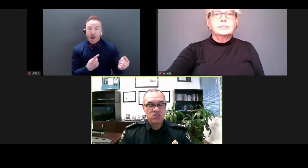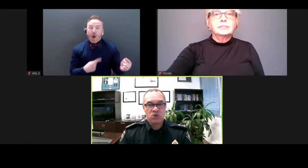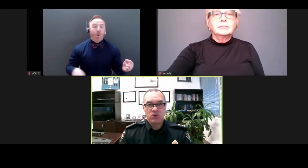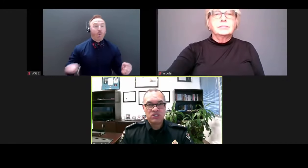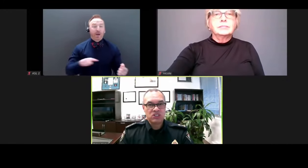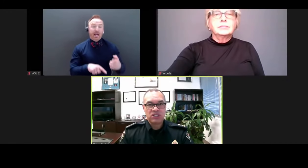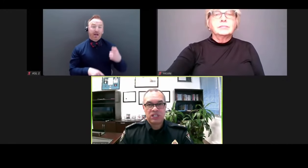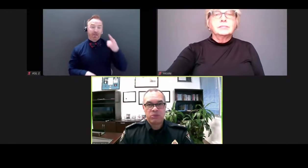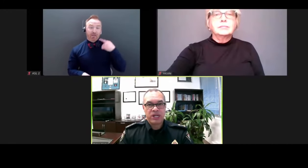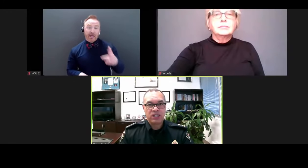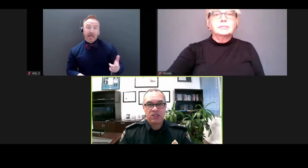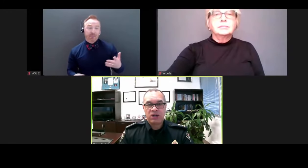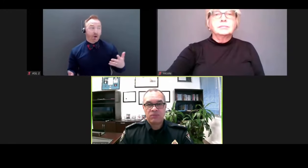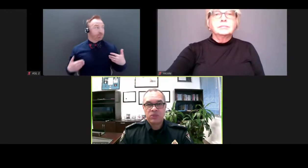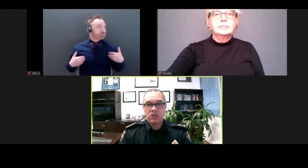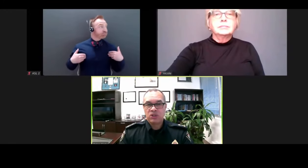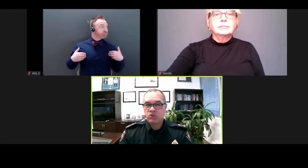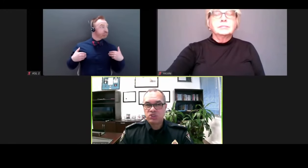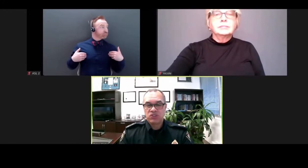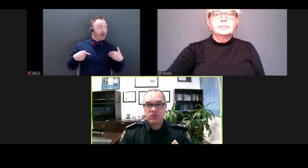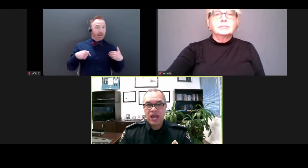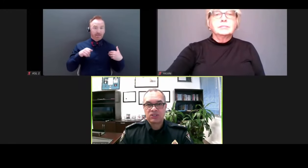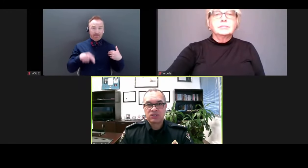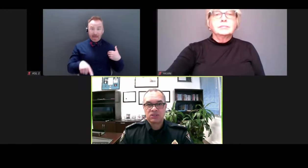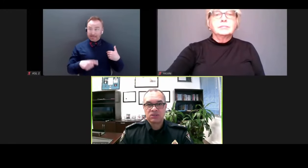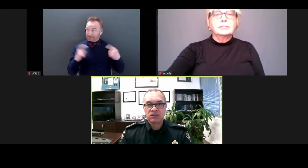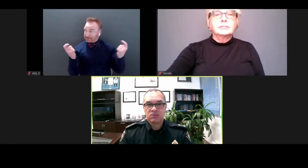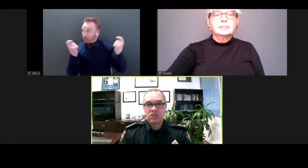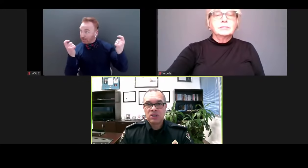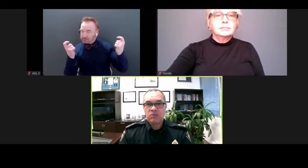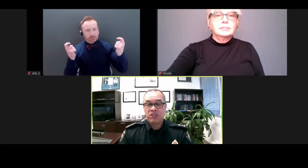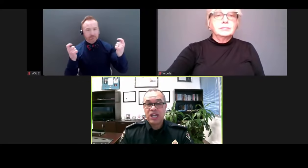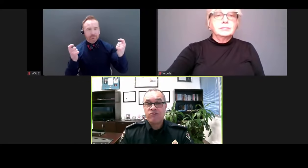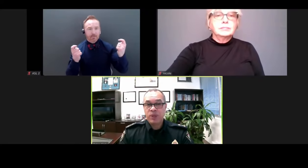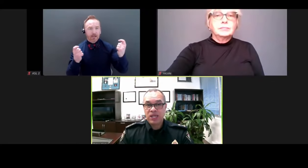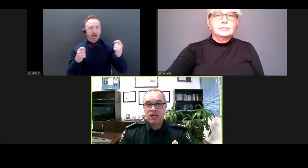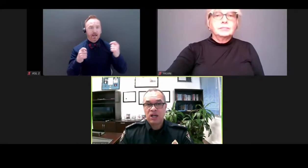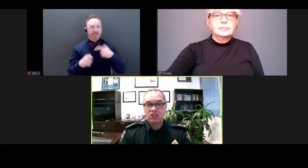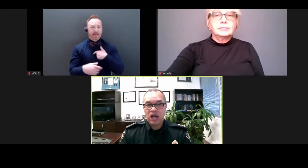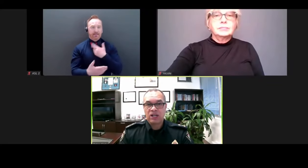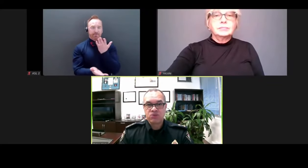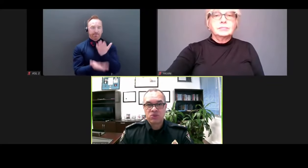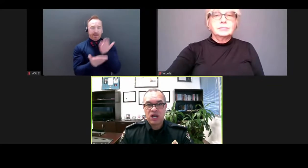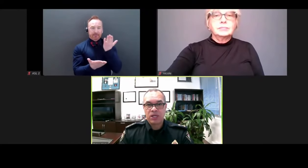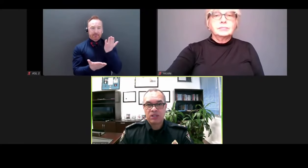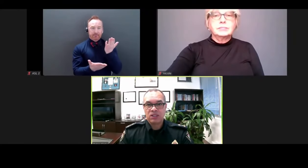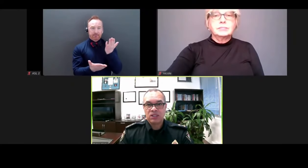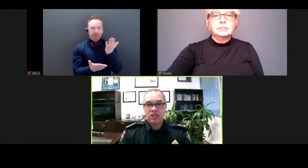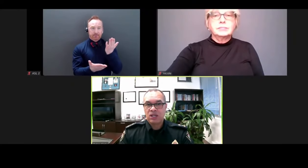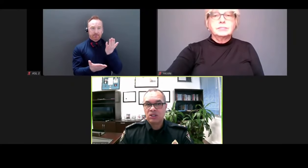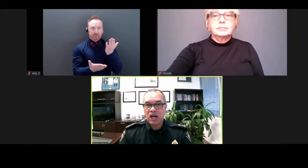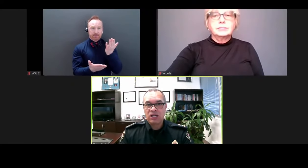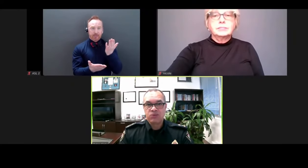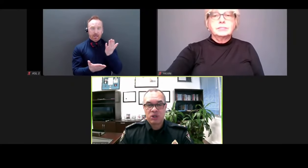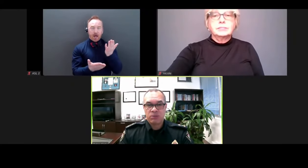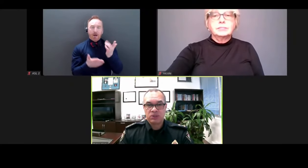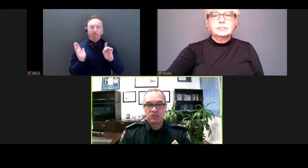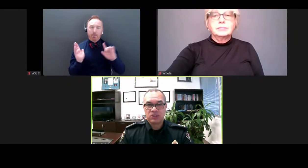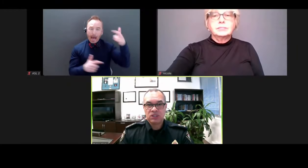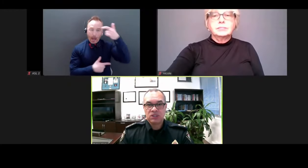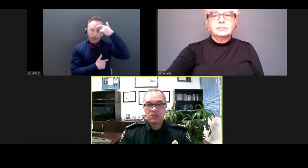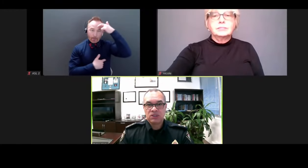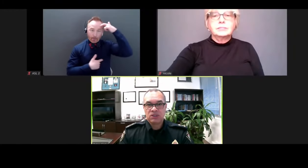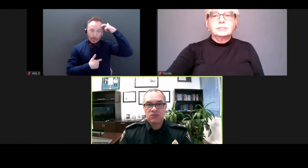There is no reason to celebrate in there. Those are just facts. But there have been a lot of trauma and a lot of